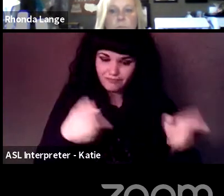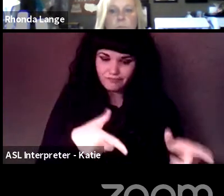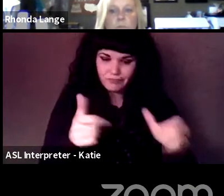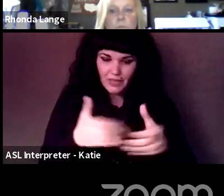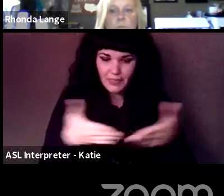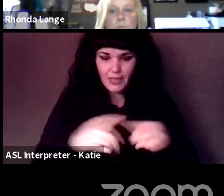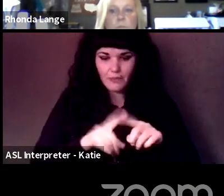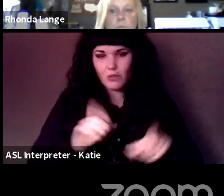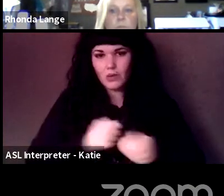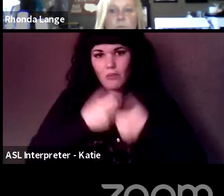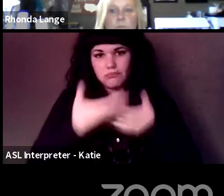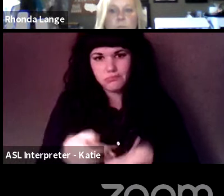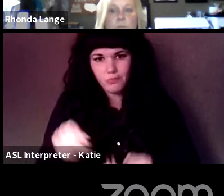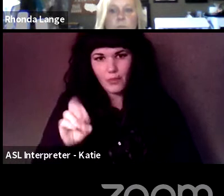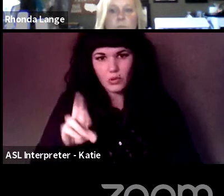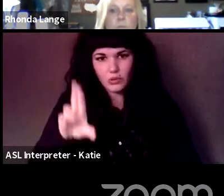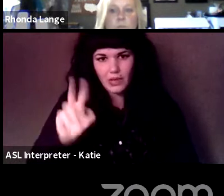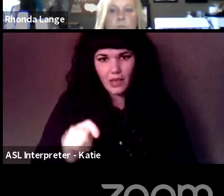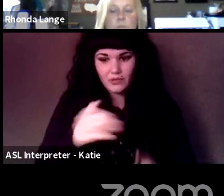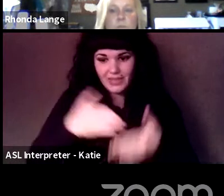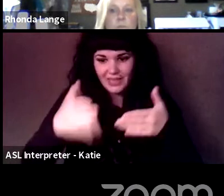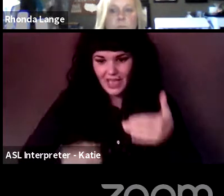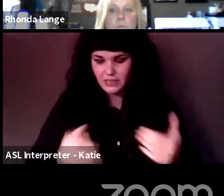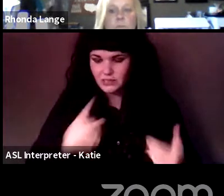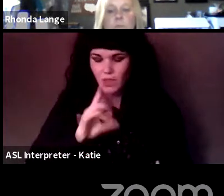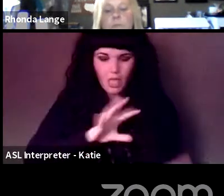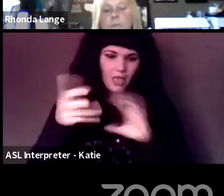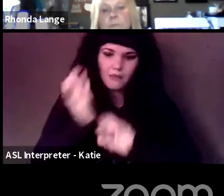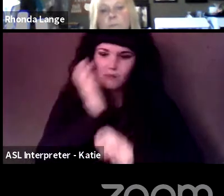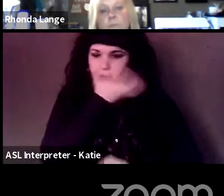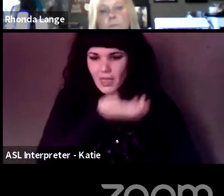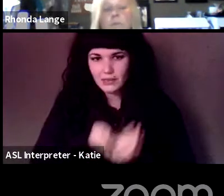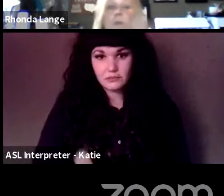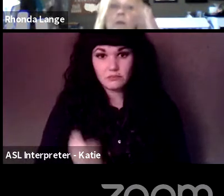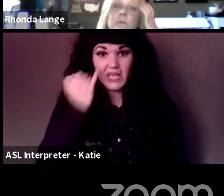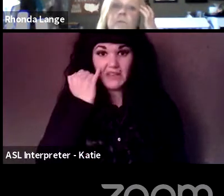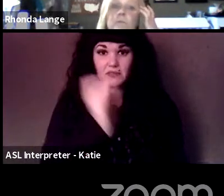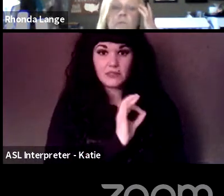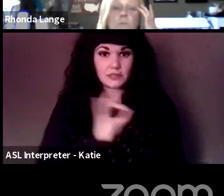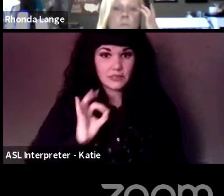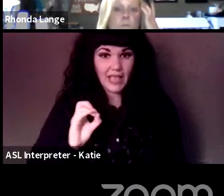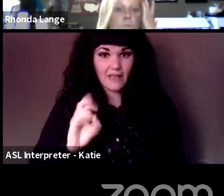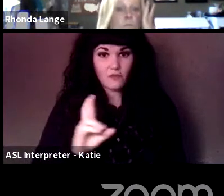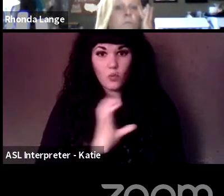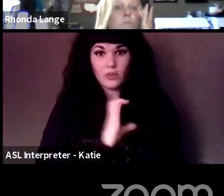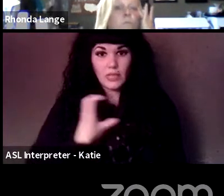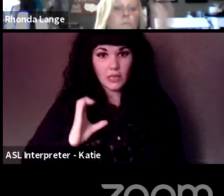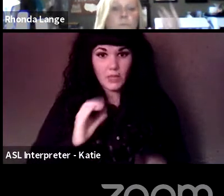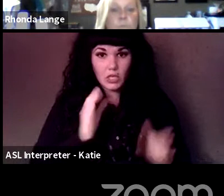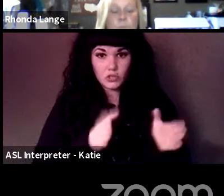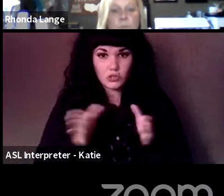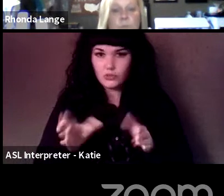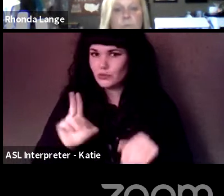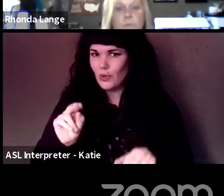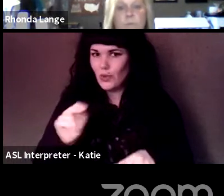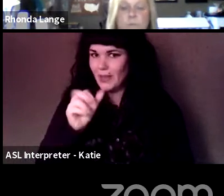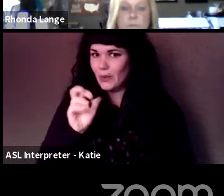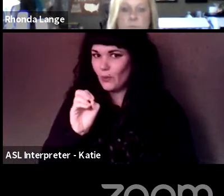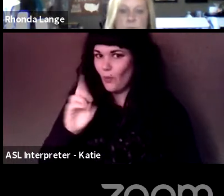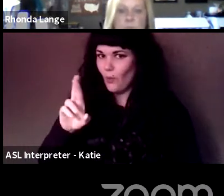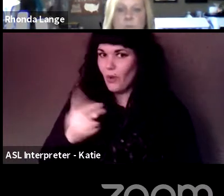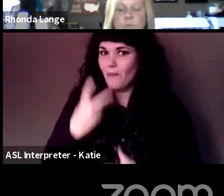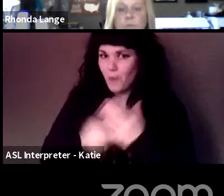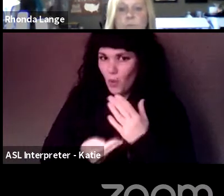be a frazzled mess, whether that's our staff or the commissioners. I won't say or, I'll say both, that we both need to understand how